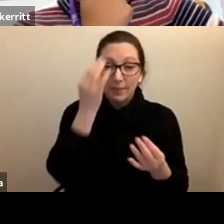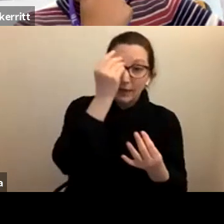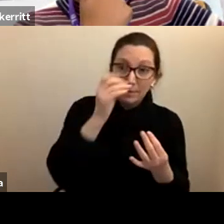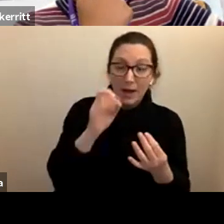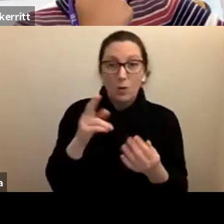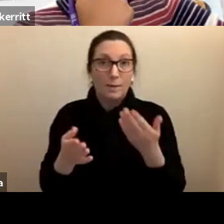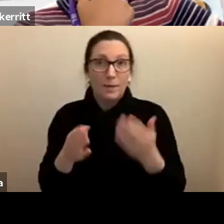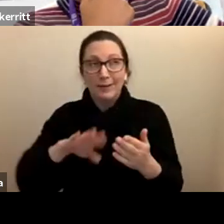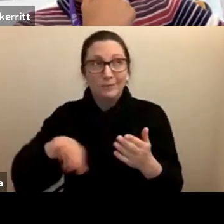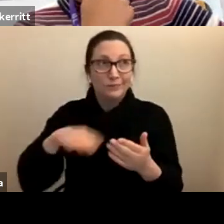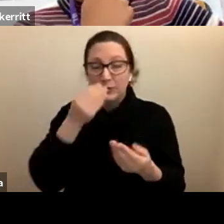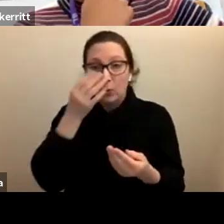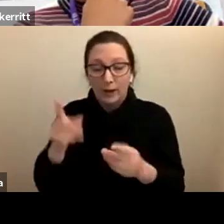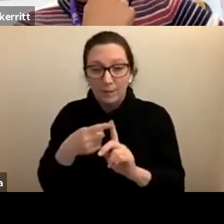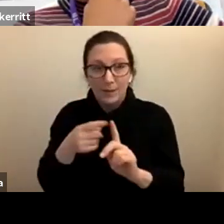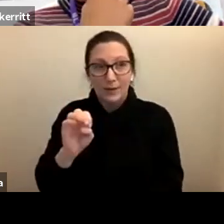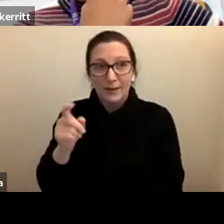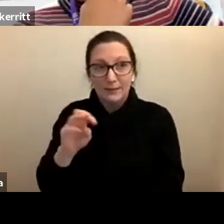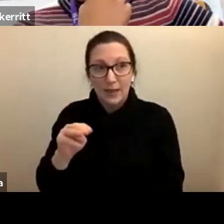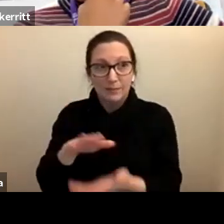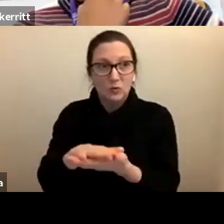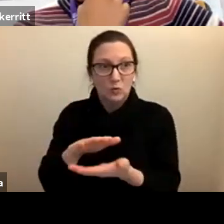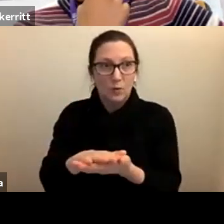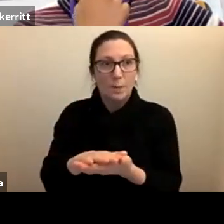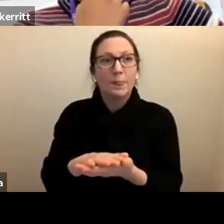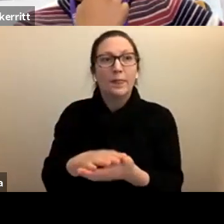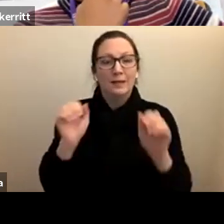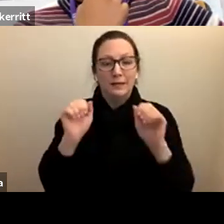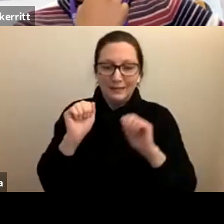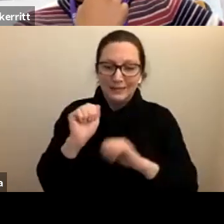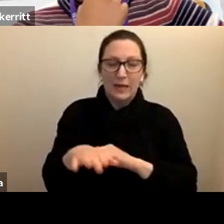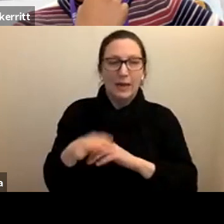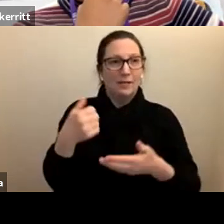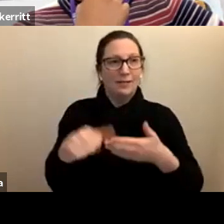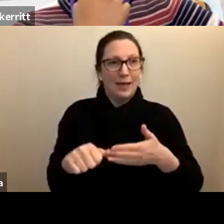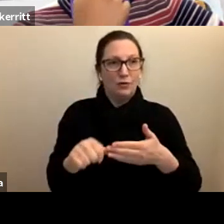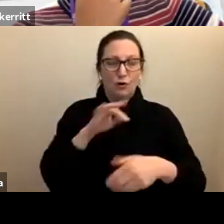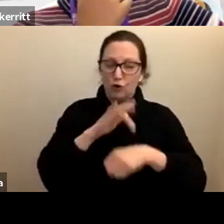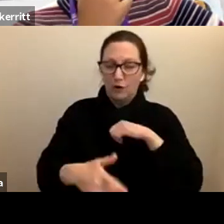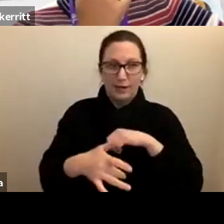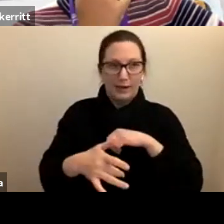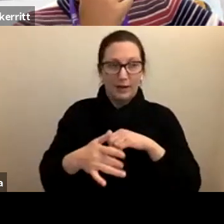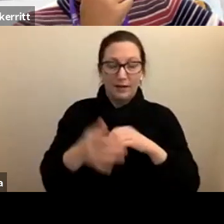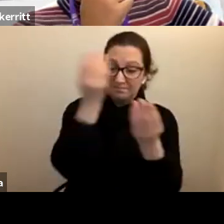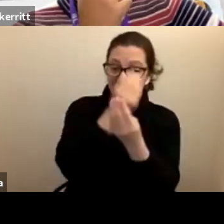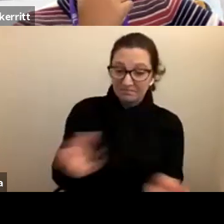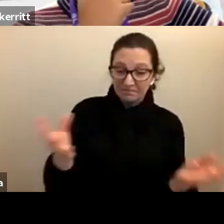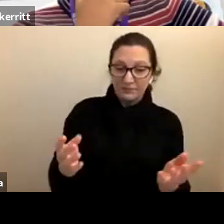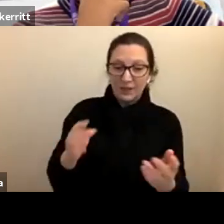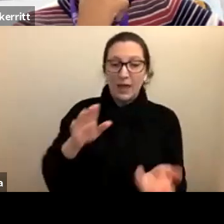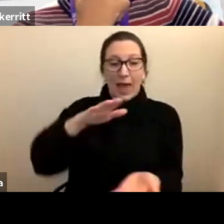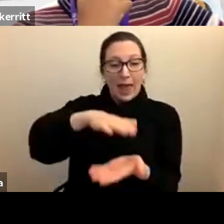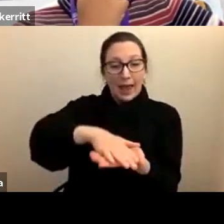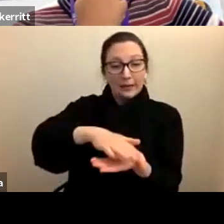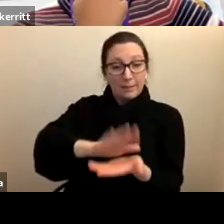about an exam school, could at least be sent a letter early on to say academically you would